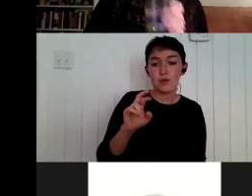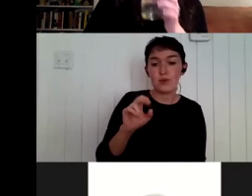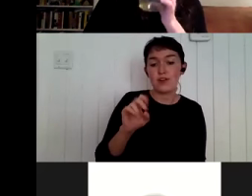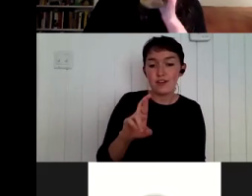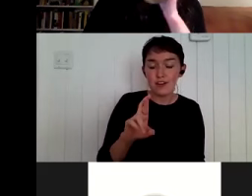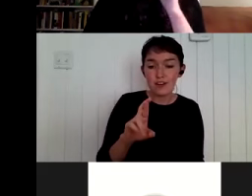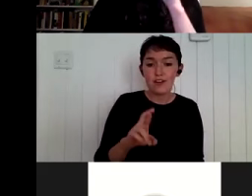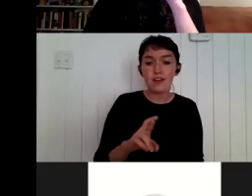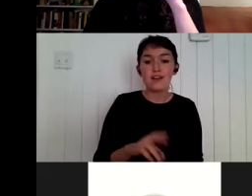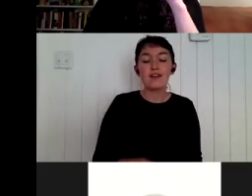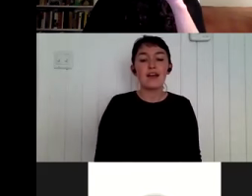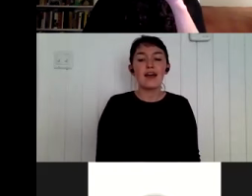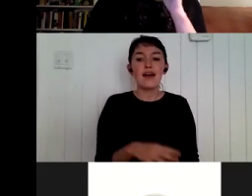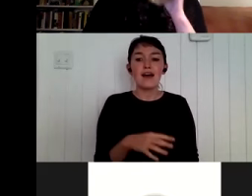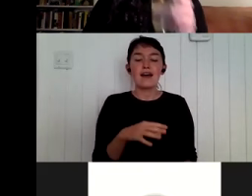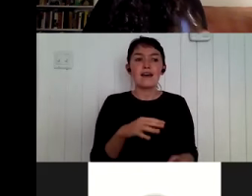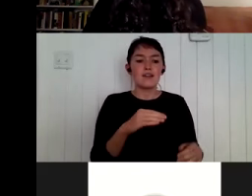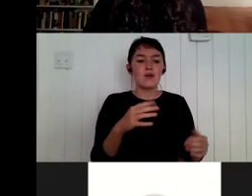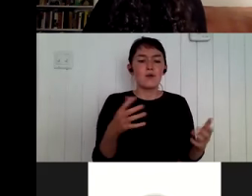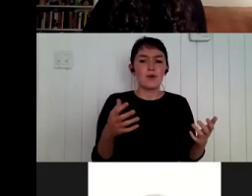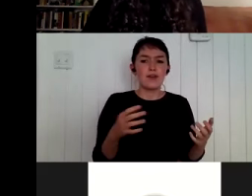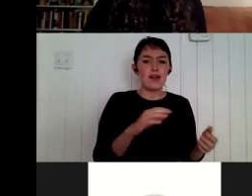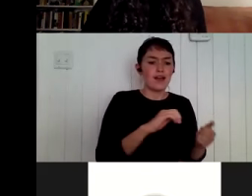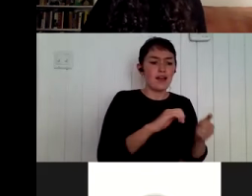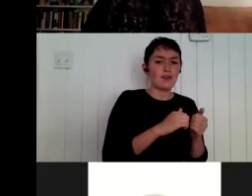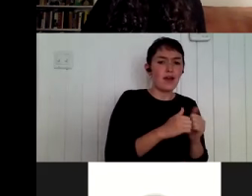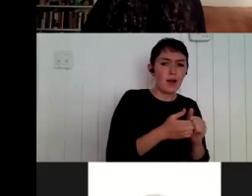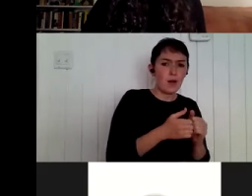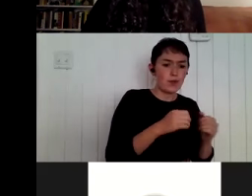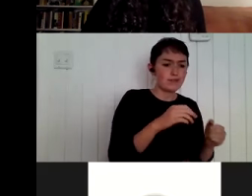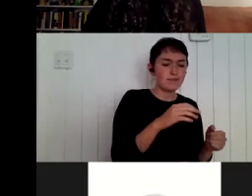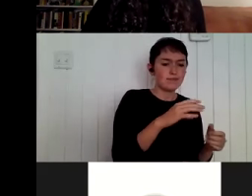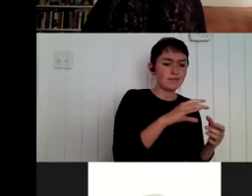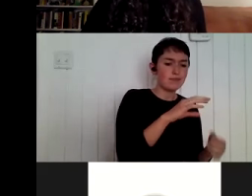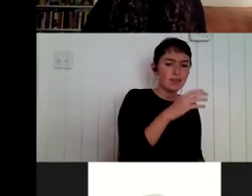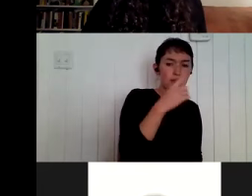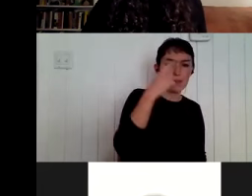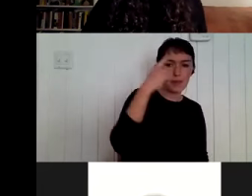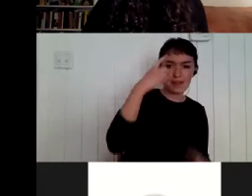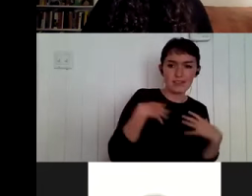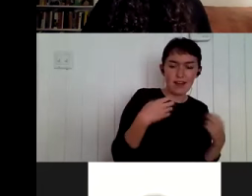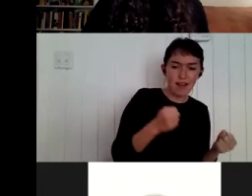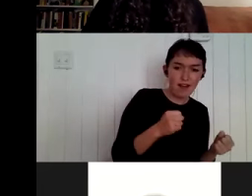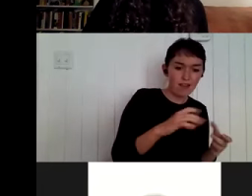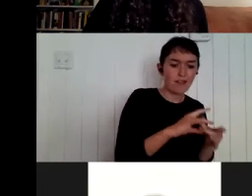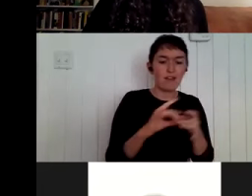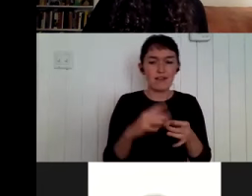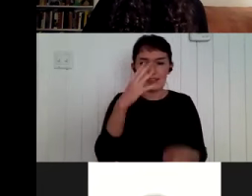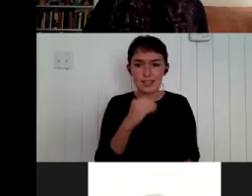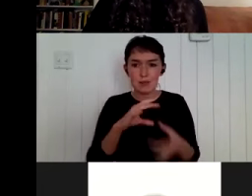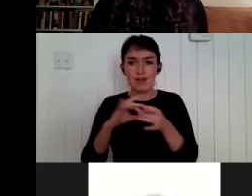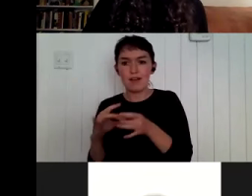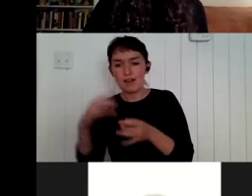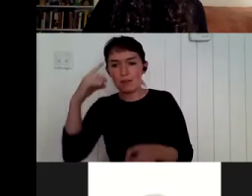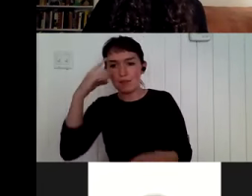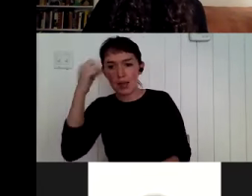relationship between sleep, memory, and mental health disorders is still this like wide open field and sort of active questions that